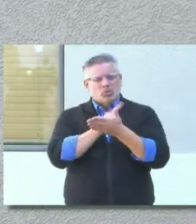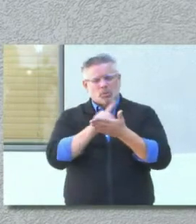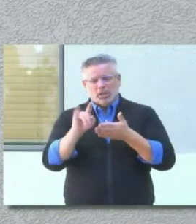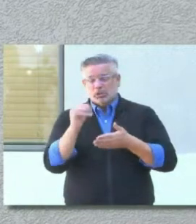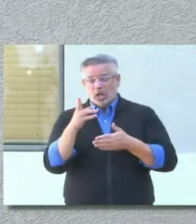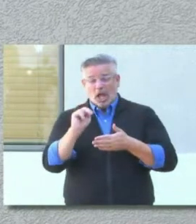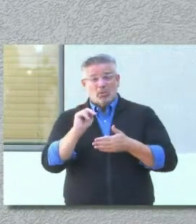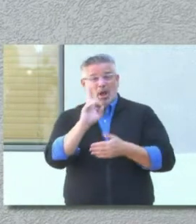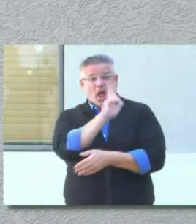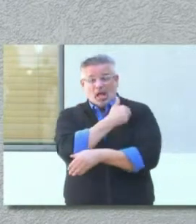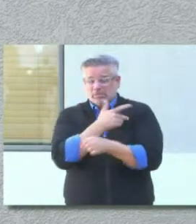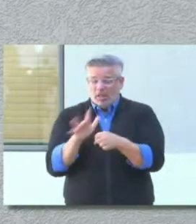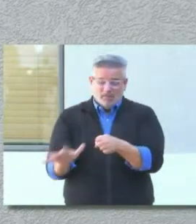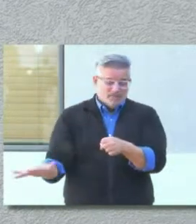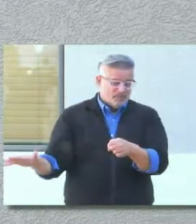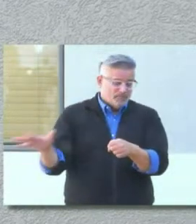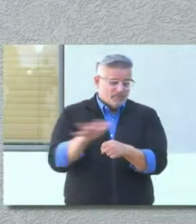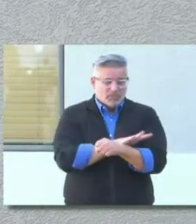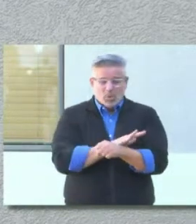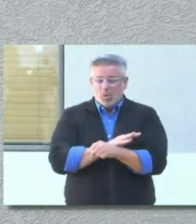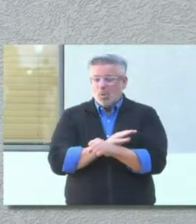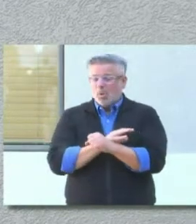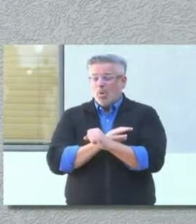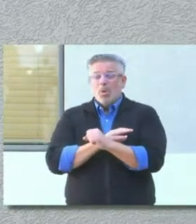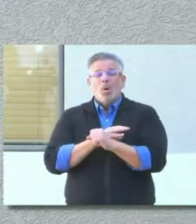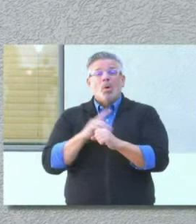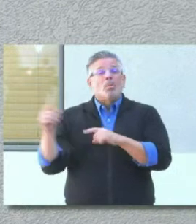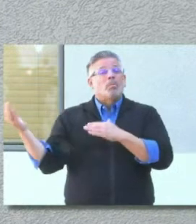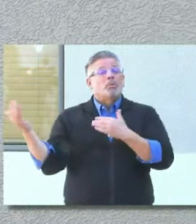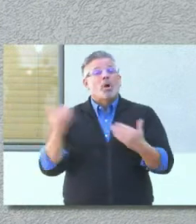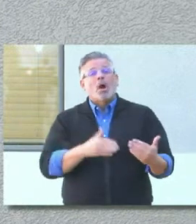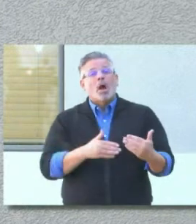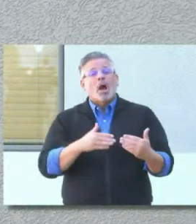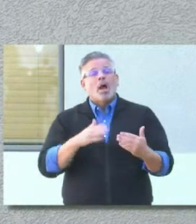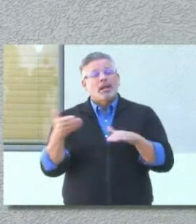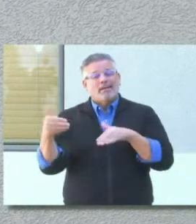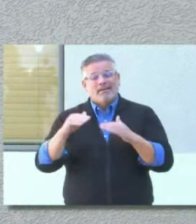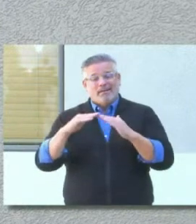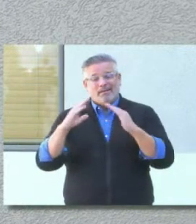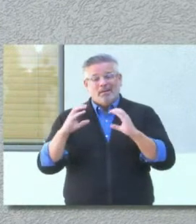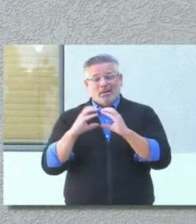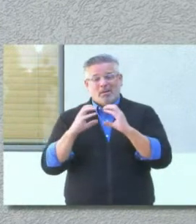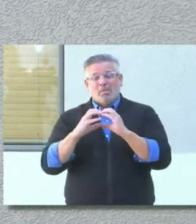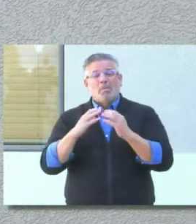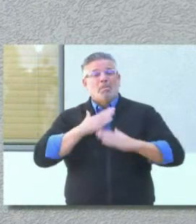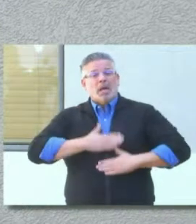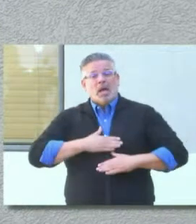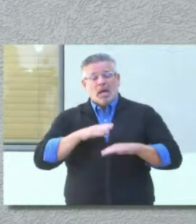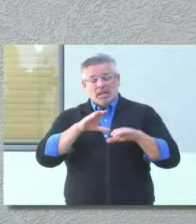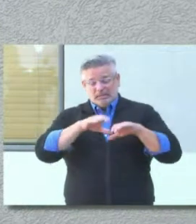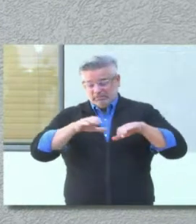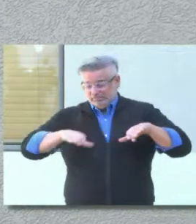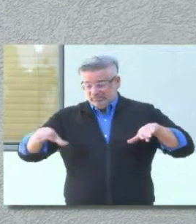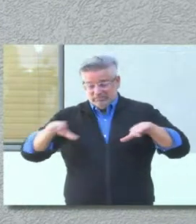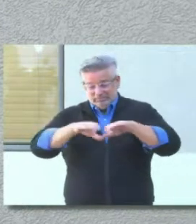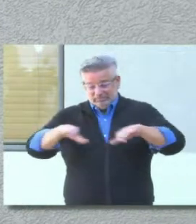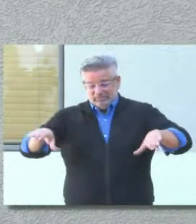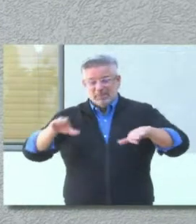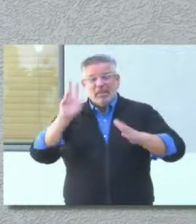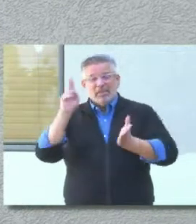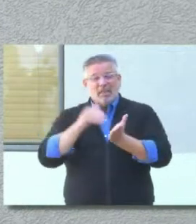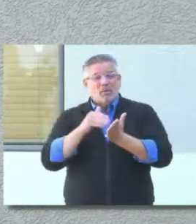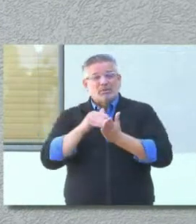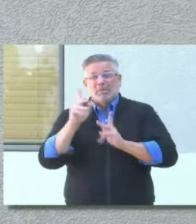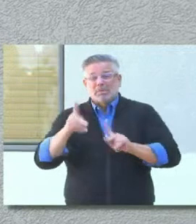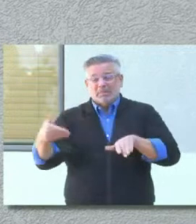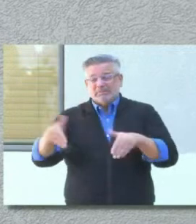January. We were bringing in mobile morgues. We had a difficult time identifying body bags. Thousands of people lost